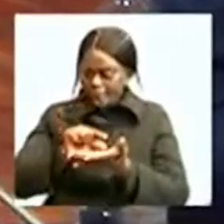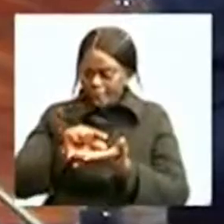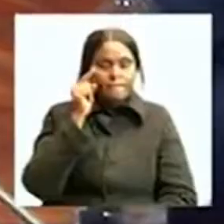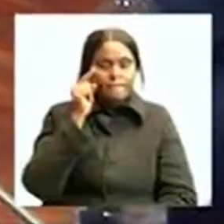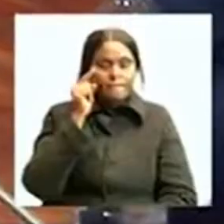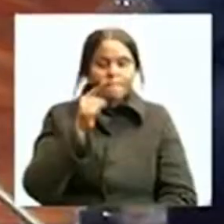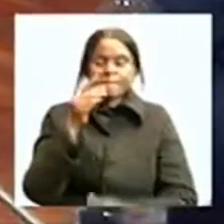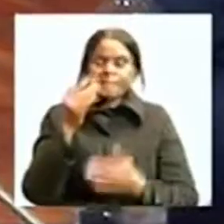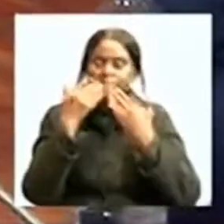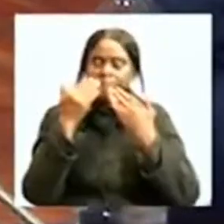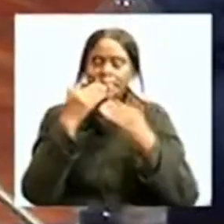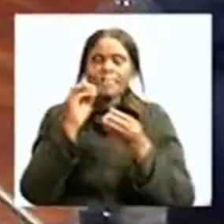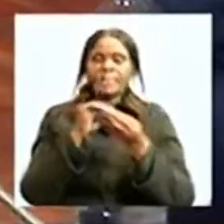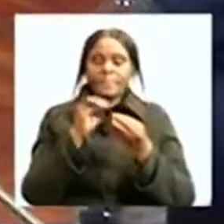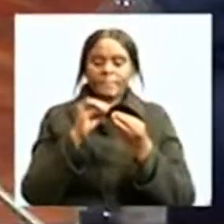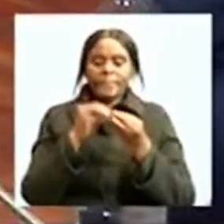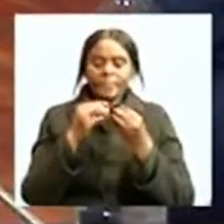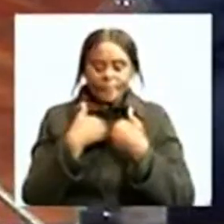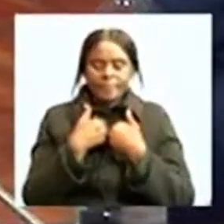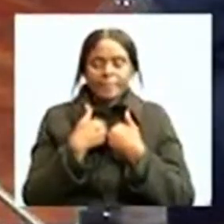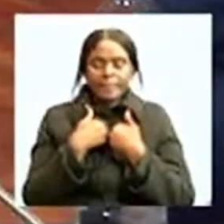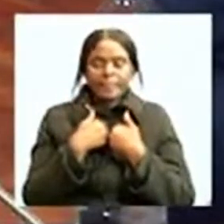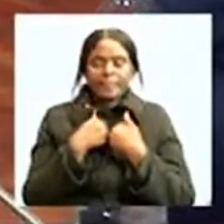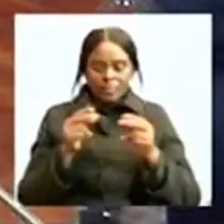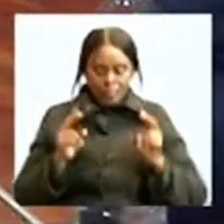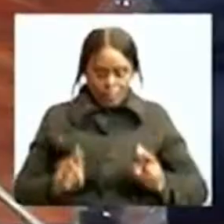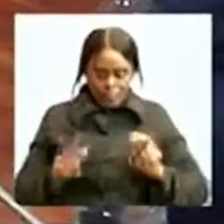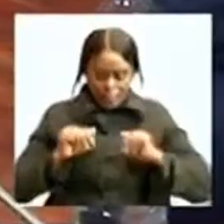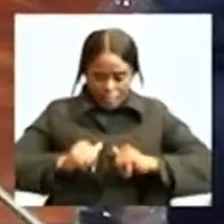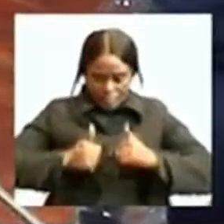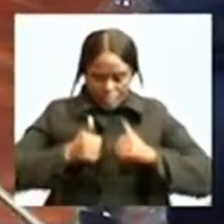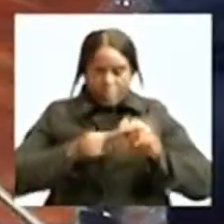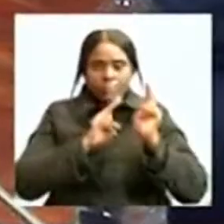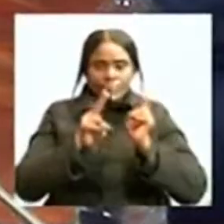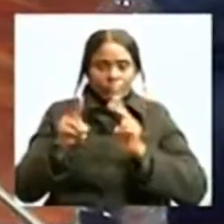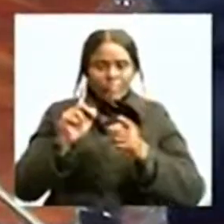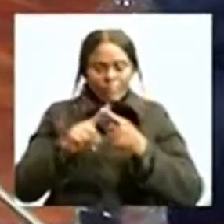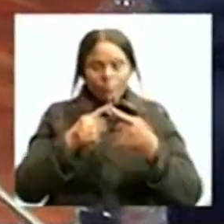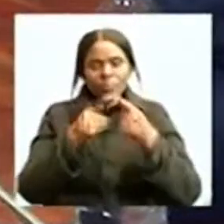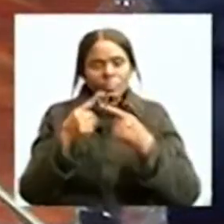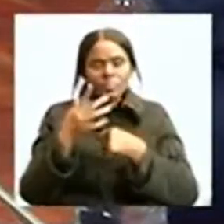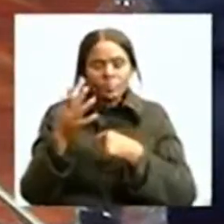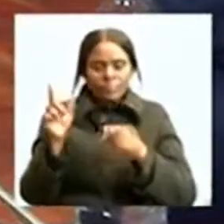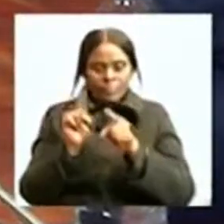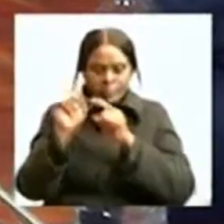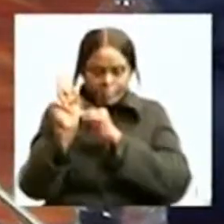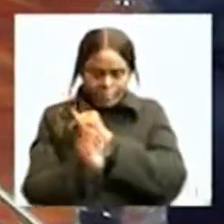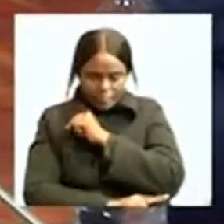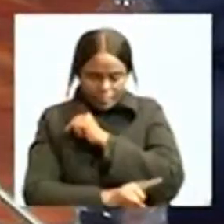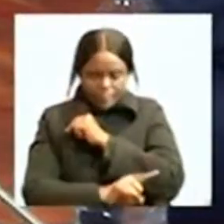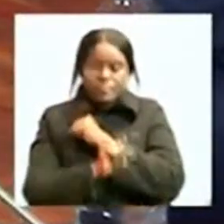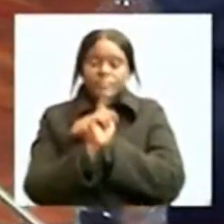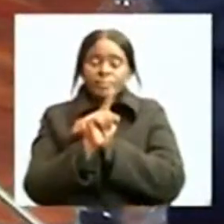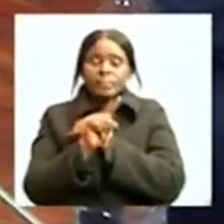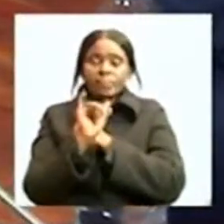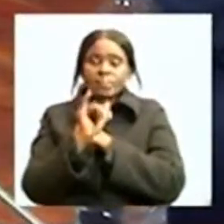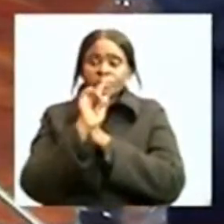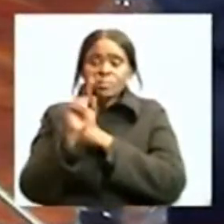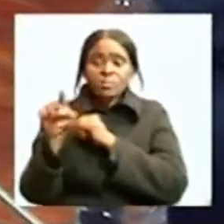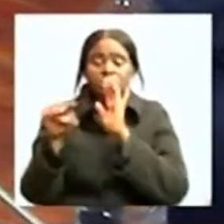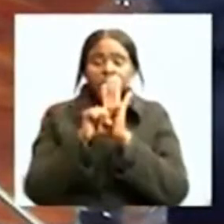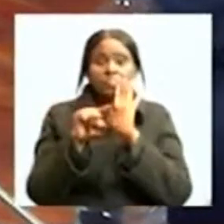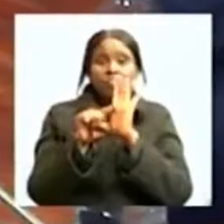You appreciate that as humans we respond to incentives, and punishment is an incentive, though it's